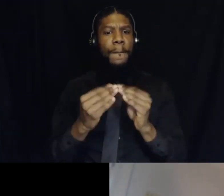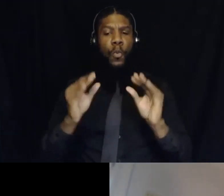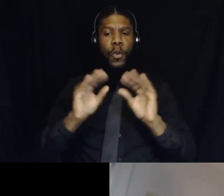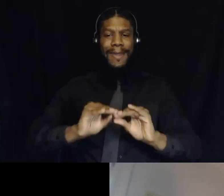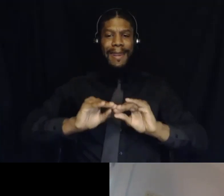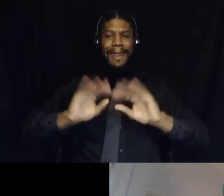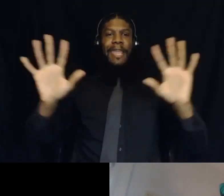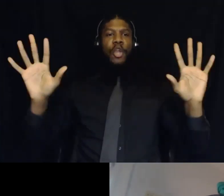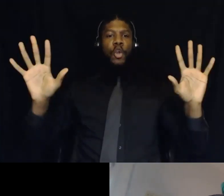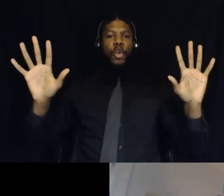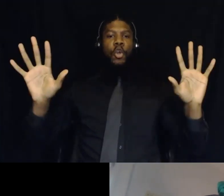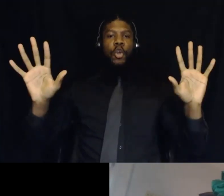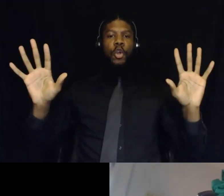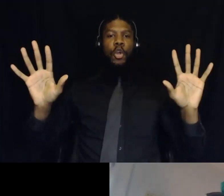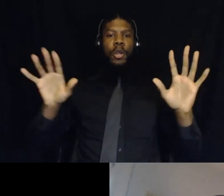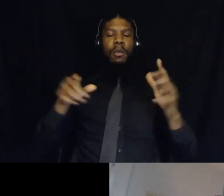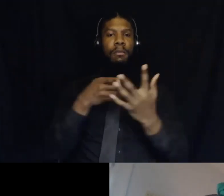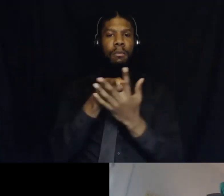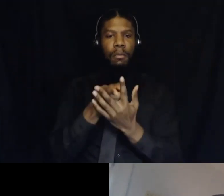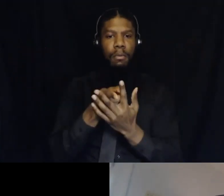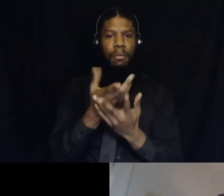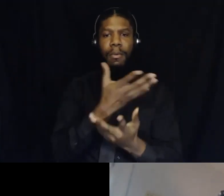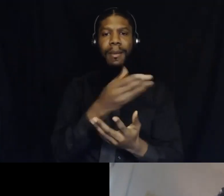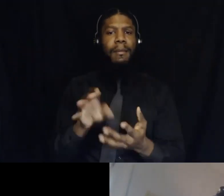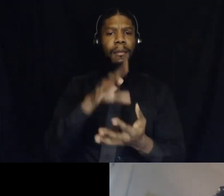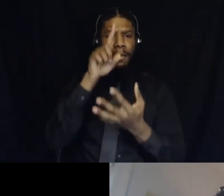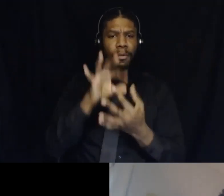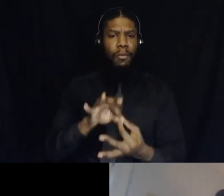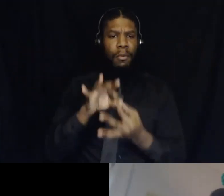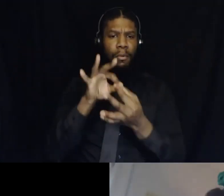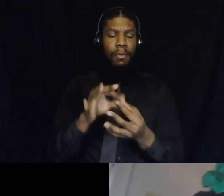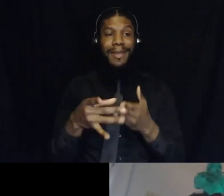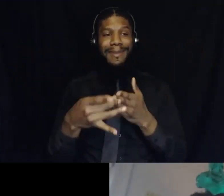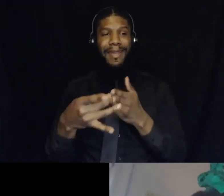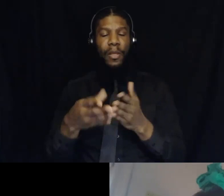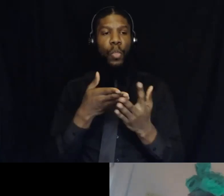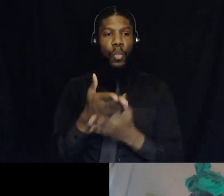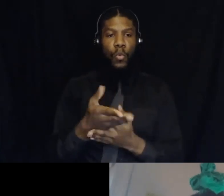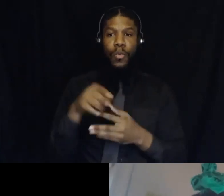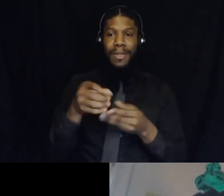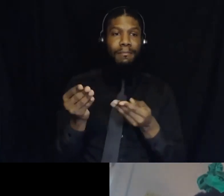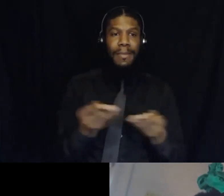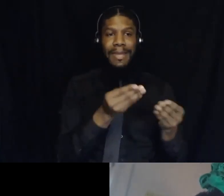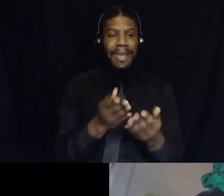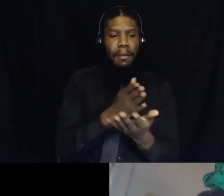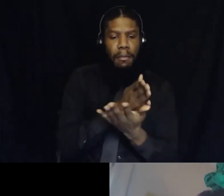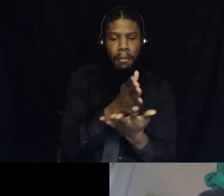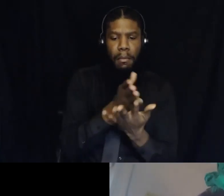to kind of be grounded in guidance through these mediated mediums. Really